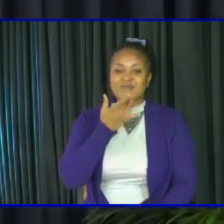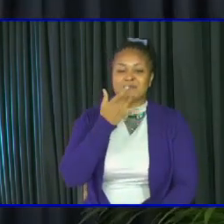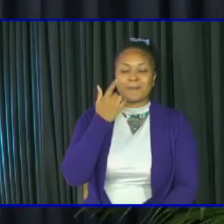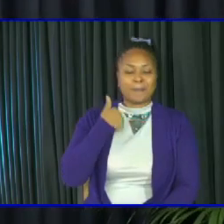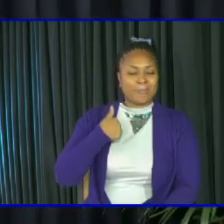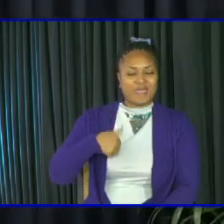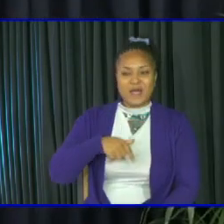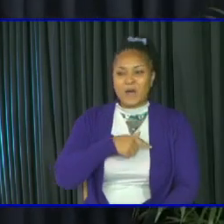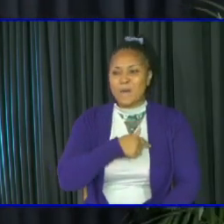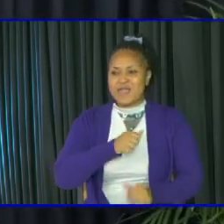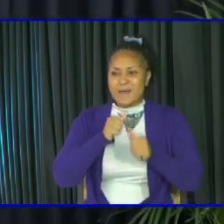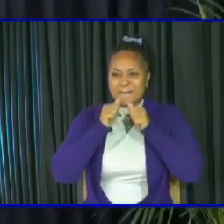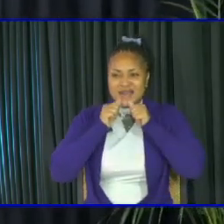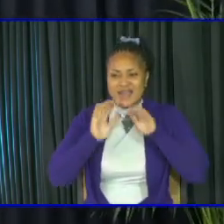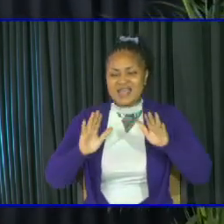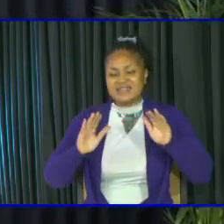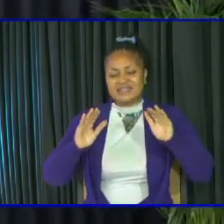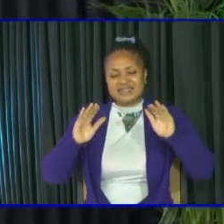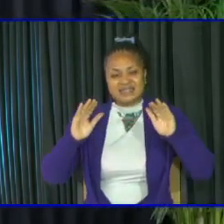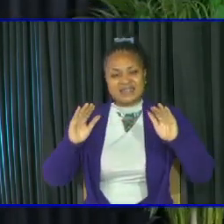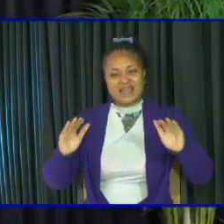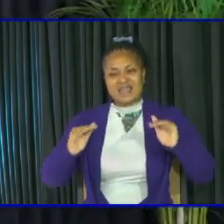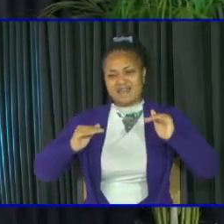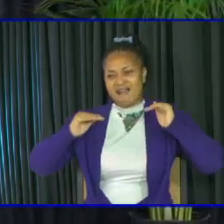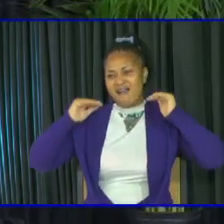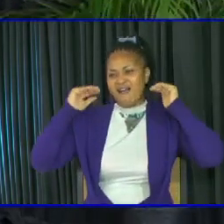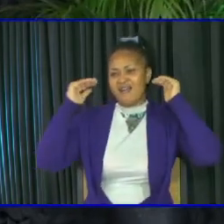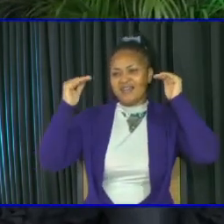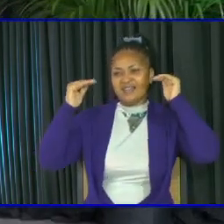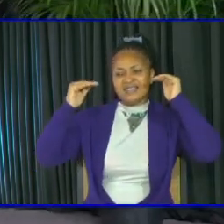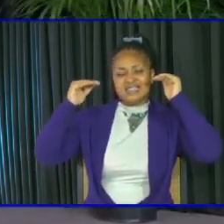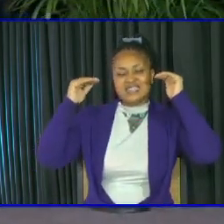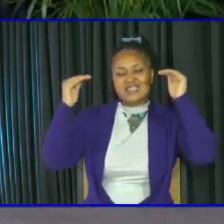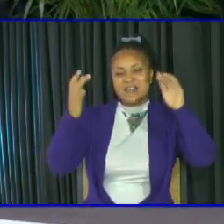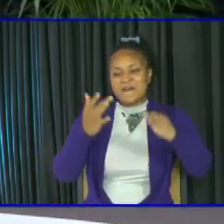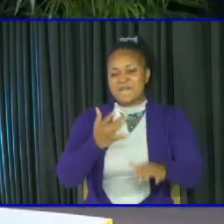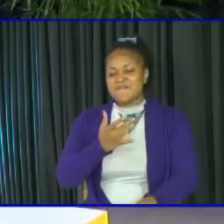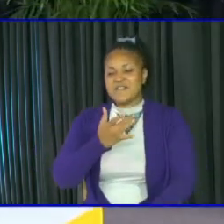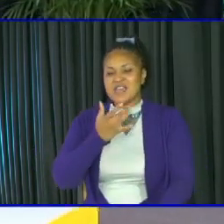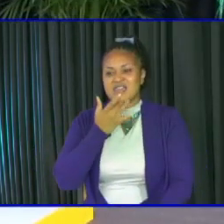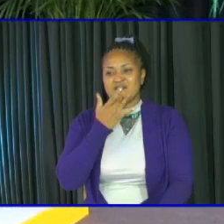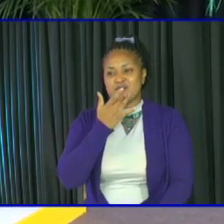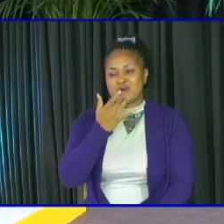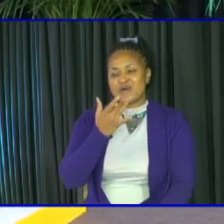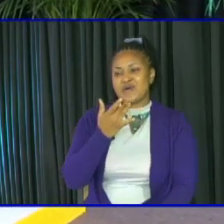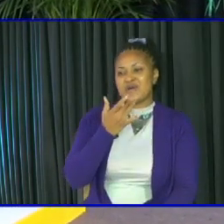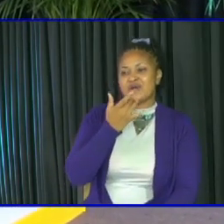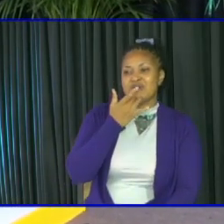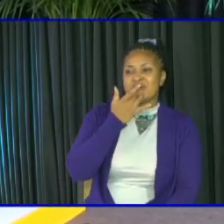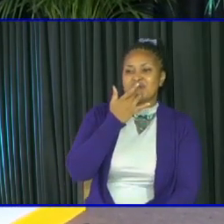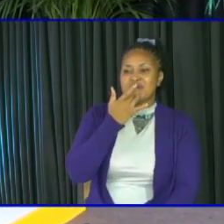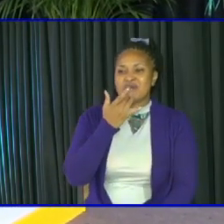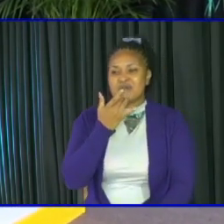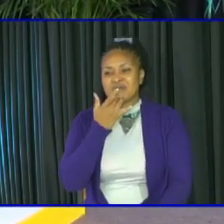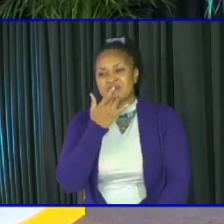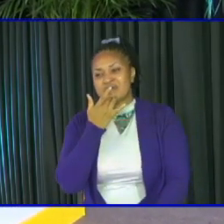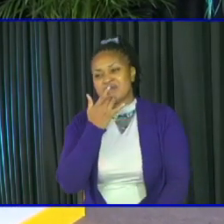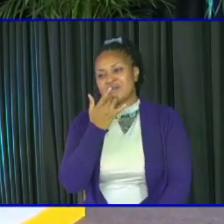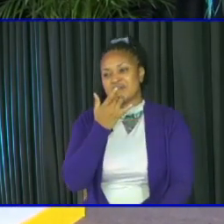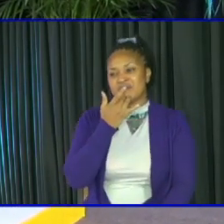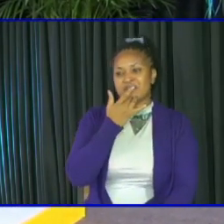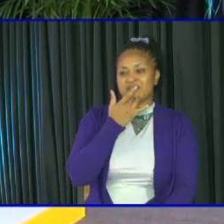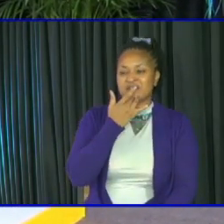favored. We are blessed and highly favored.